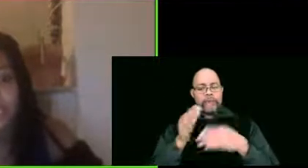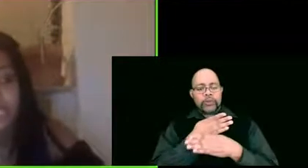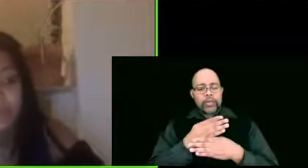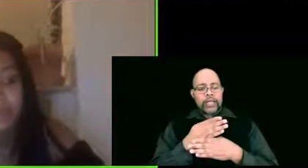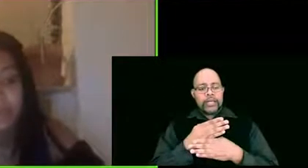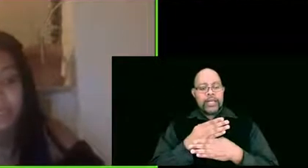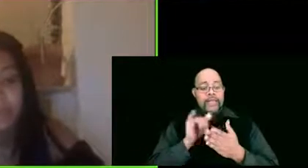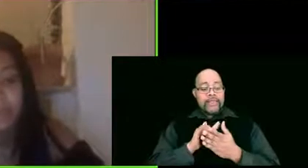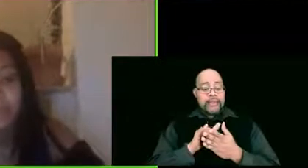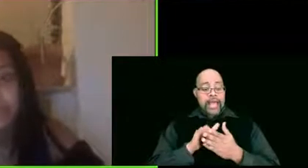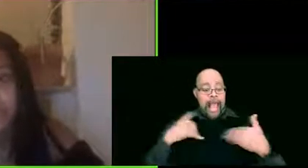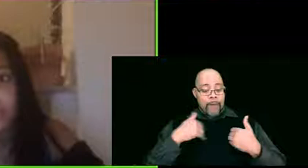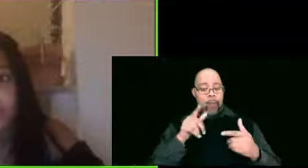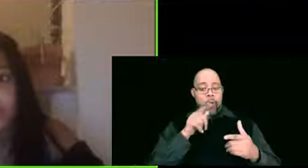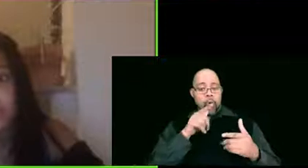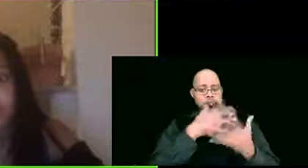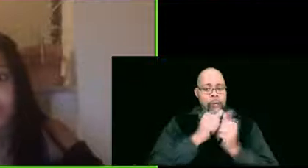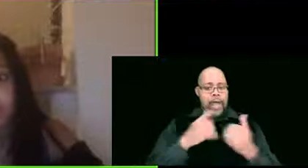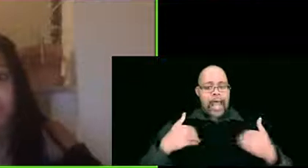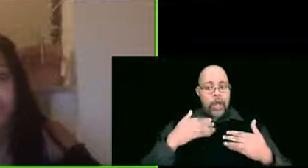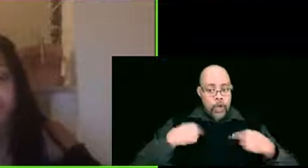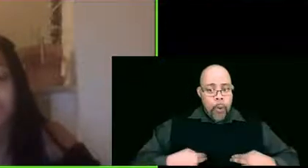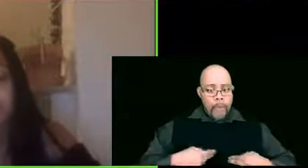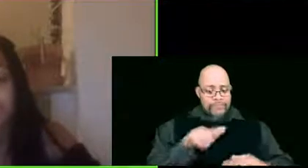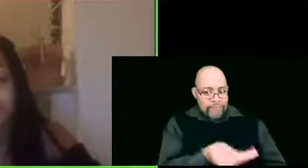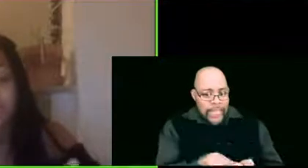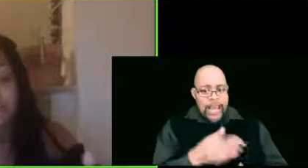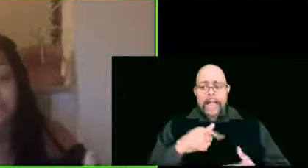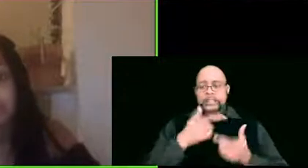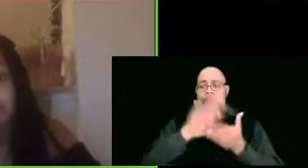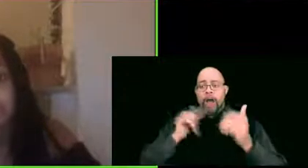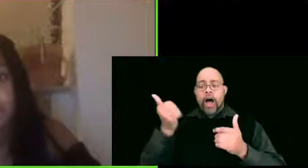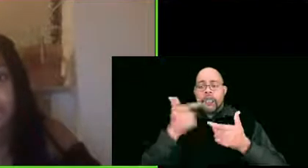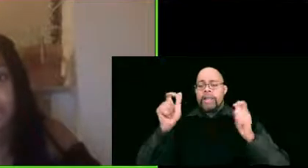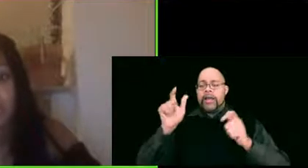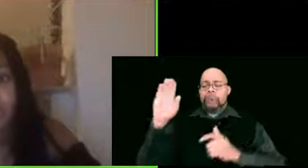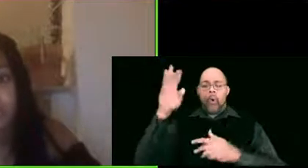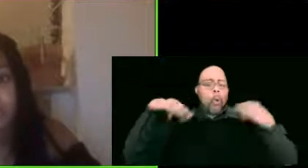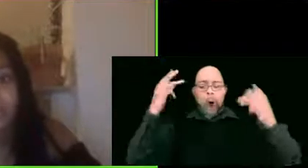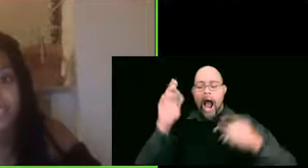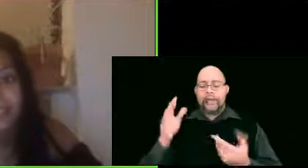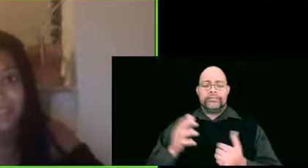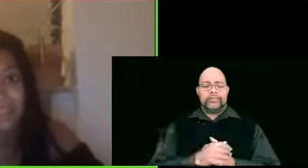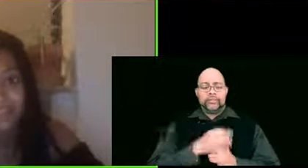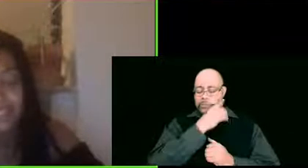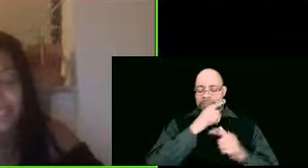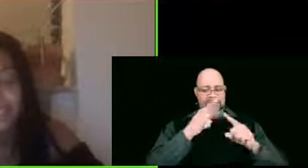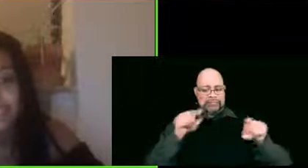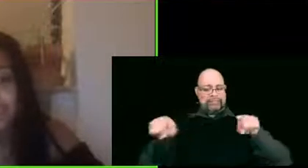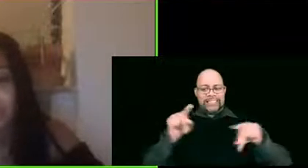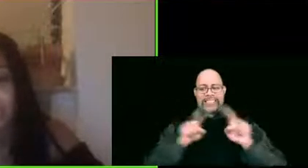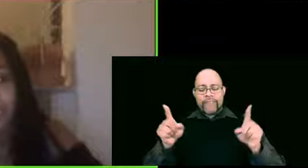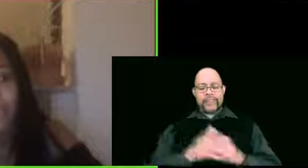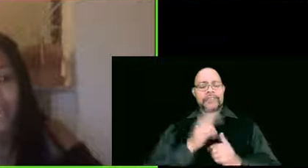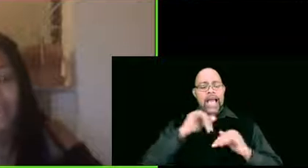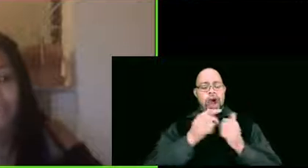the relationship between those that have been more habituated and those that were still doing these much larger migrations and weren't being habituated by the hand feeding.